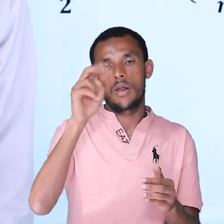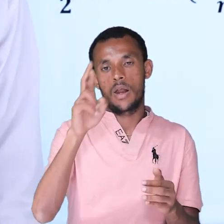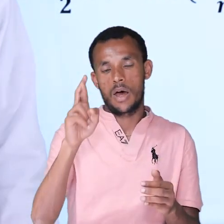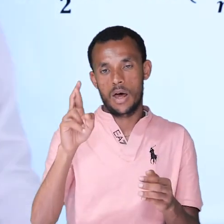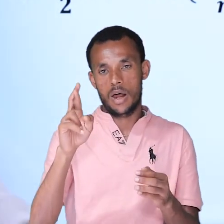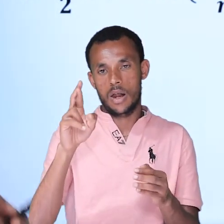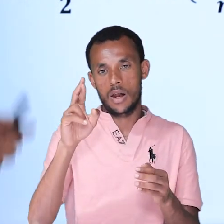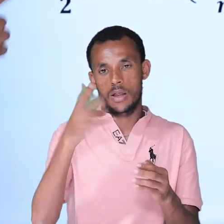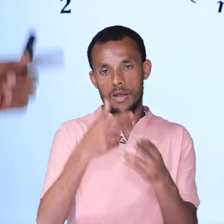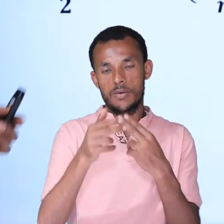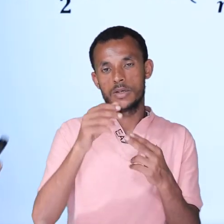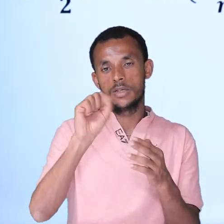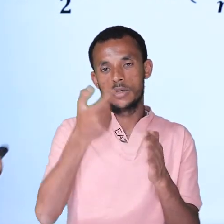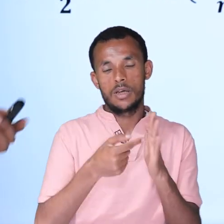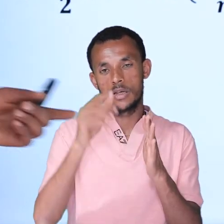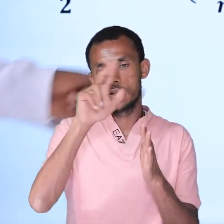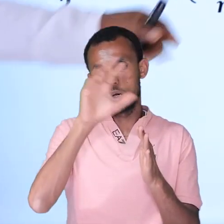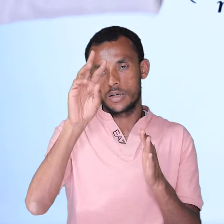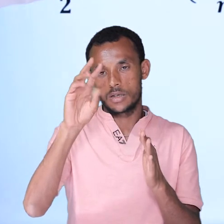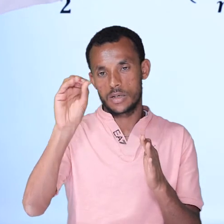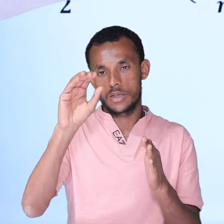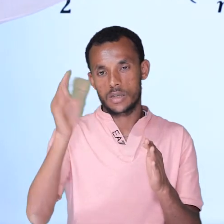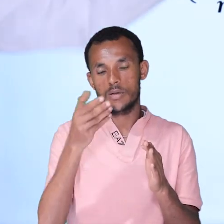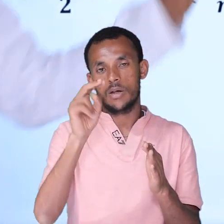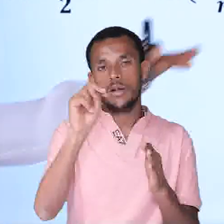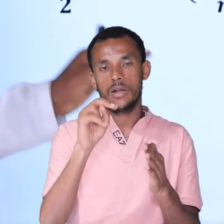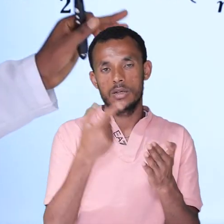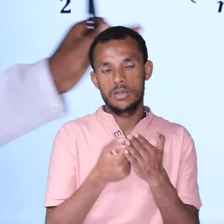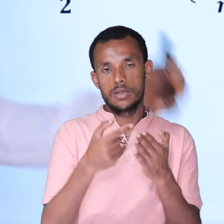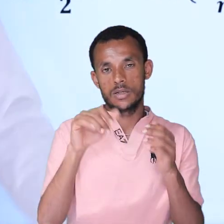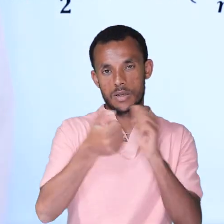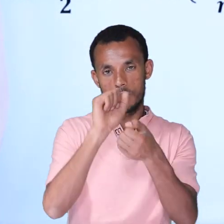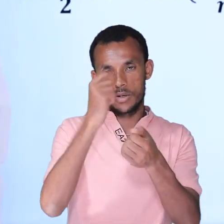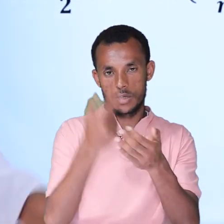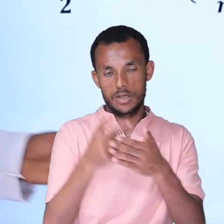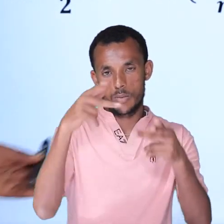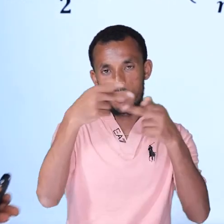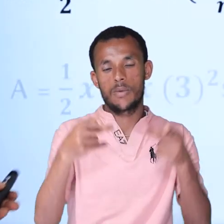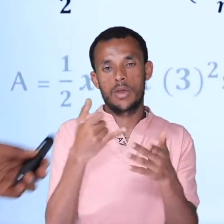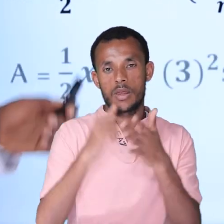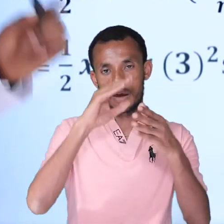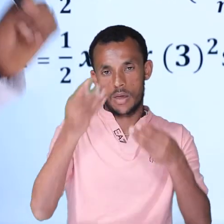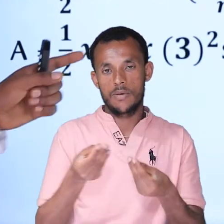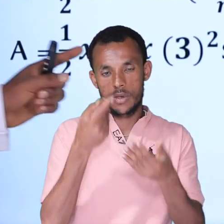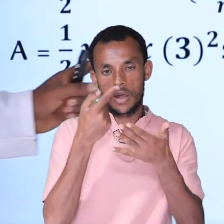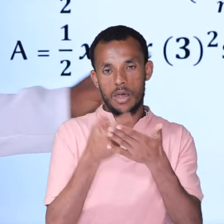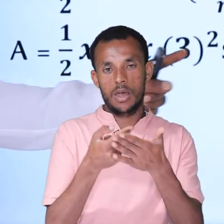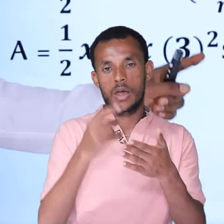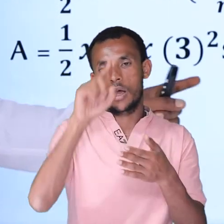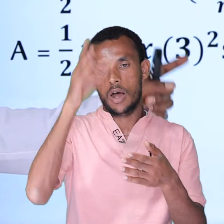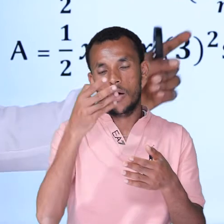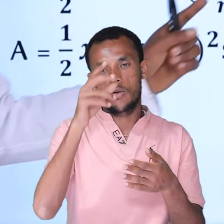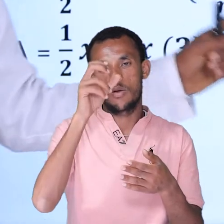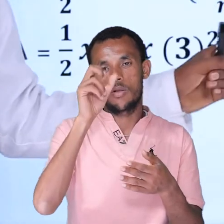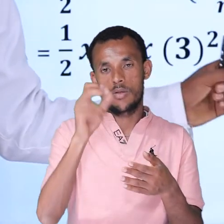degree over N. Therefore, let me substitute these parameters from this formula. It gives here half 12